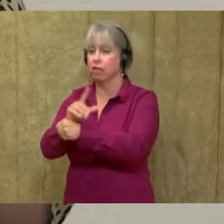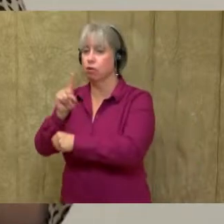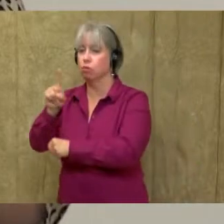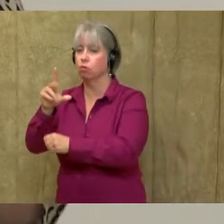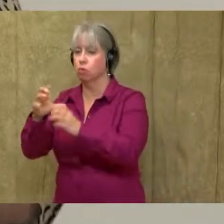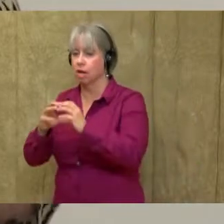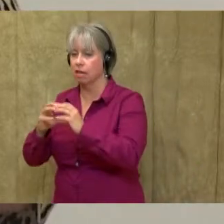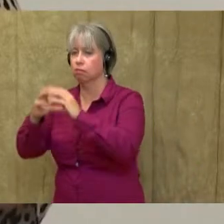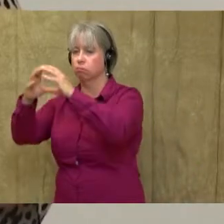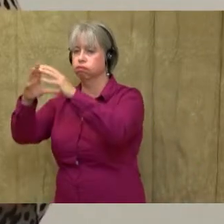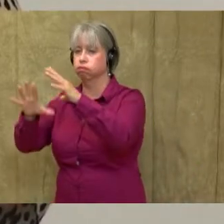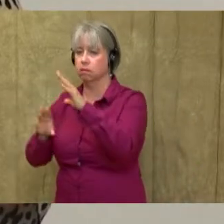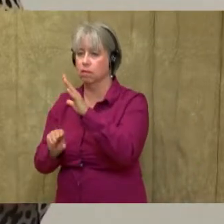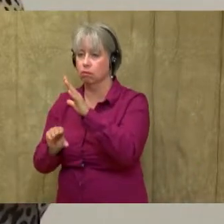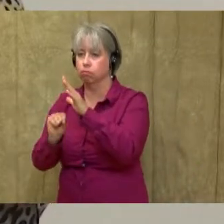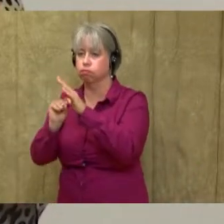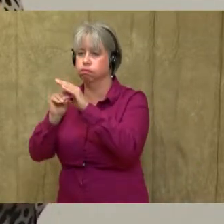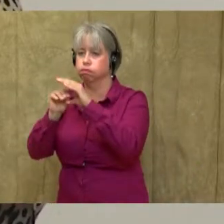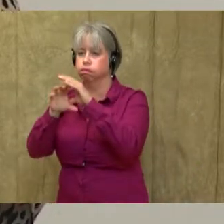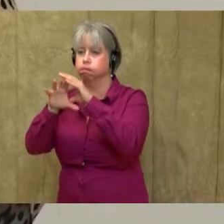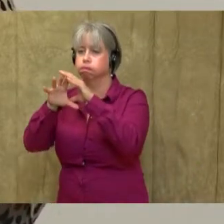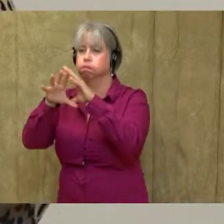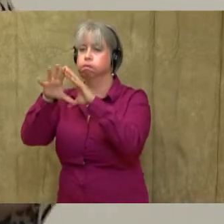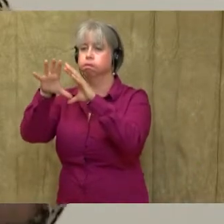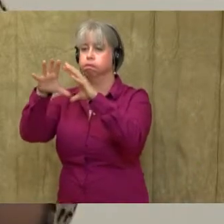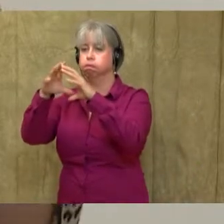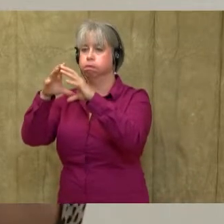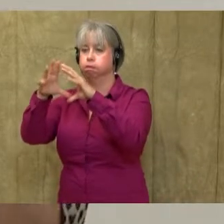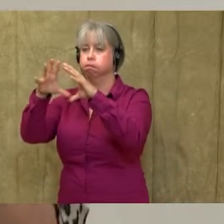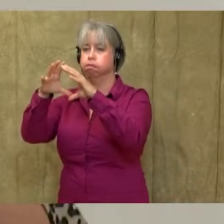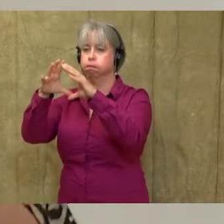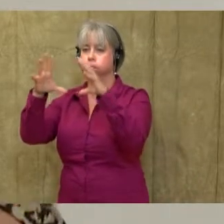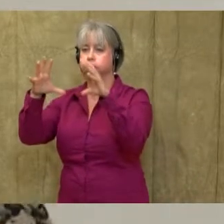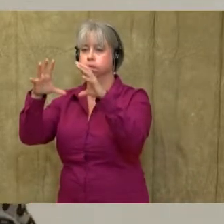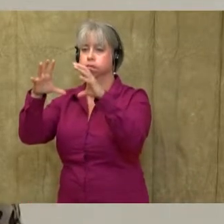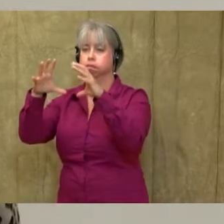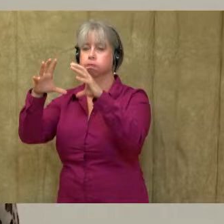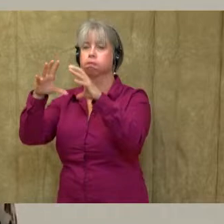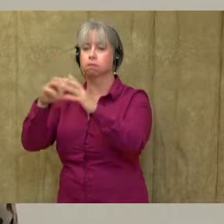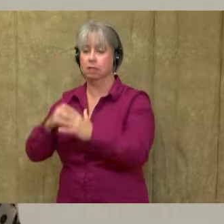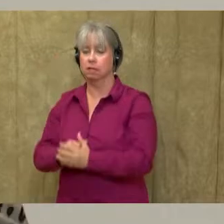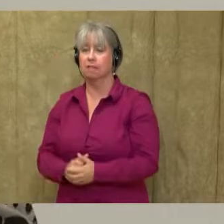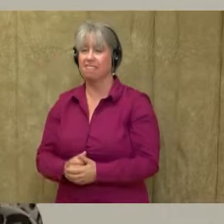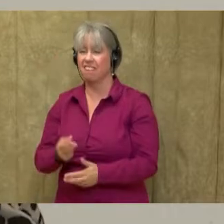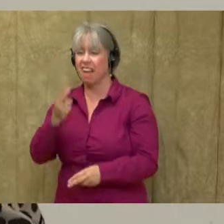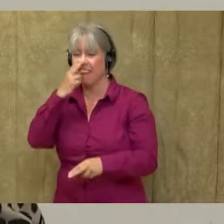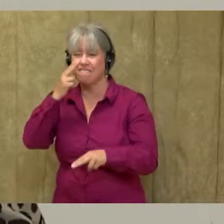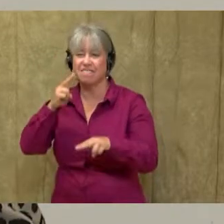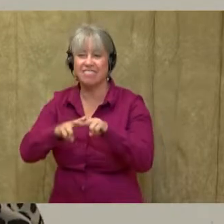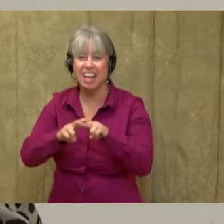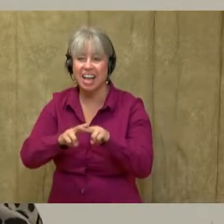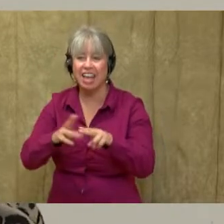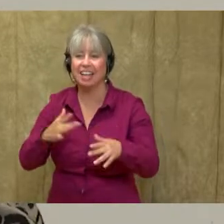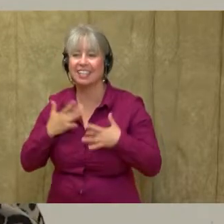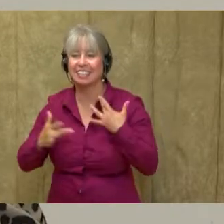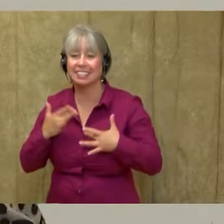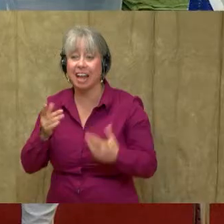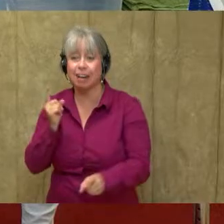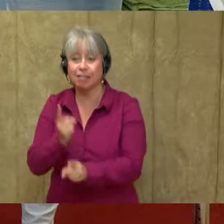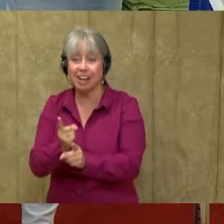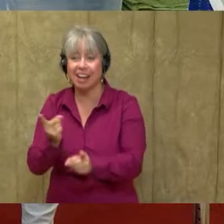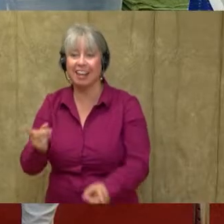of 2 cones of the same height, same radius would be the volume of a sphere. So that is fun. All right, I'm going to stick